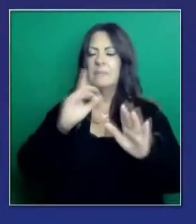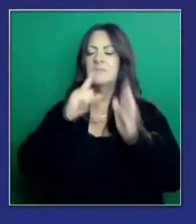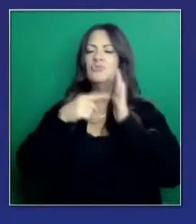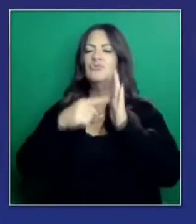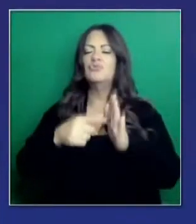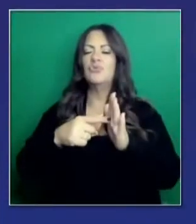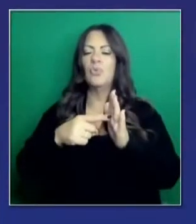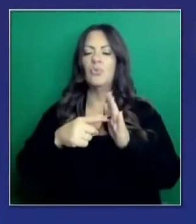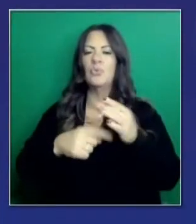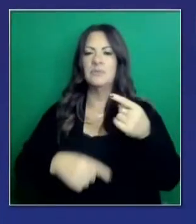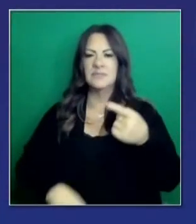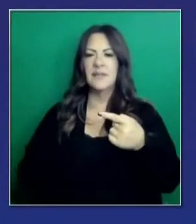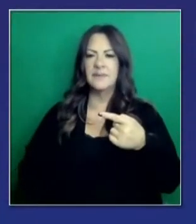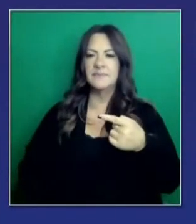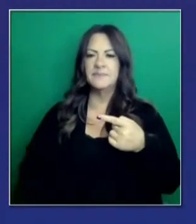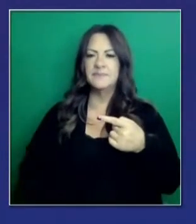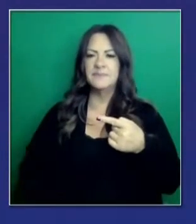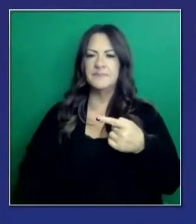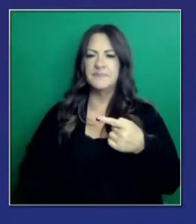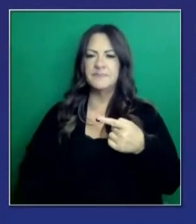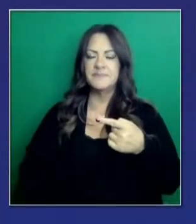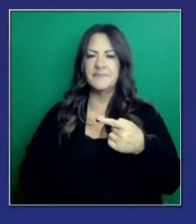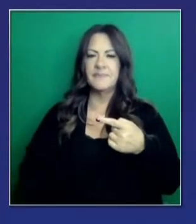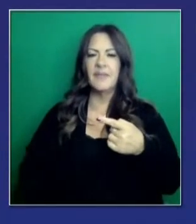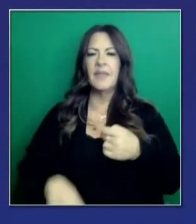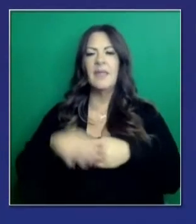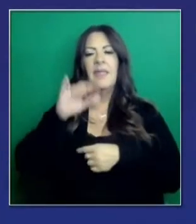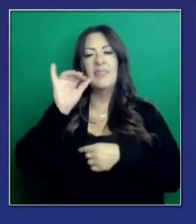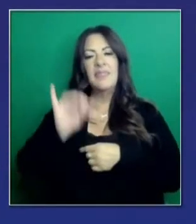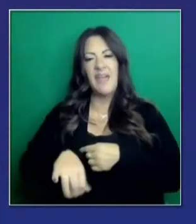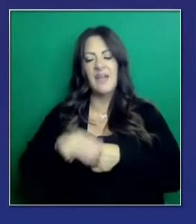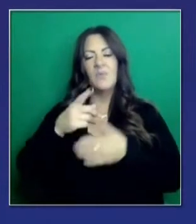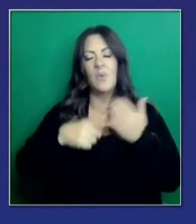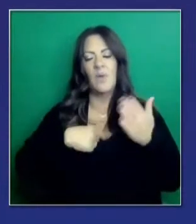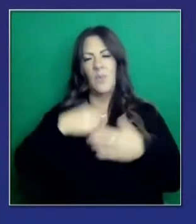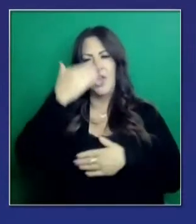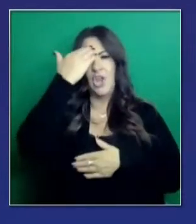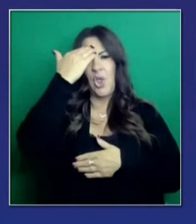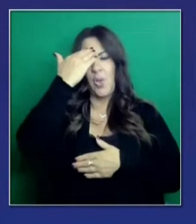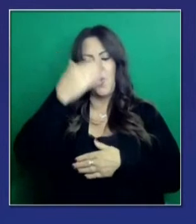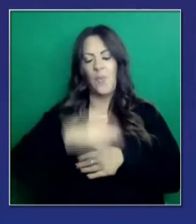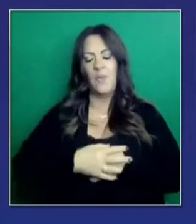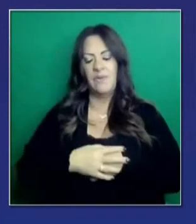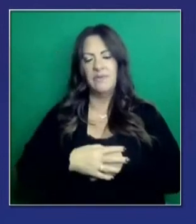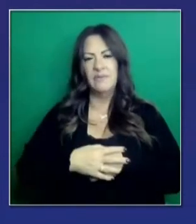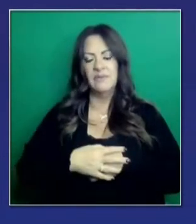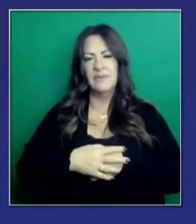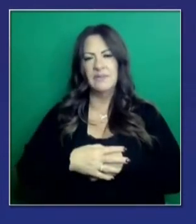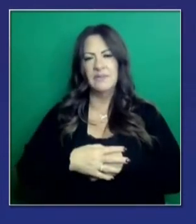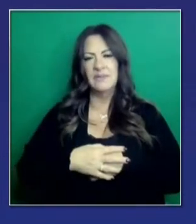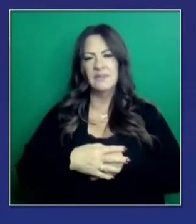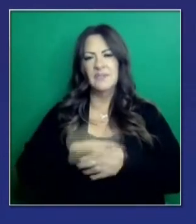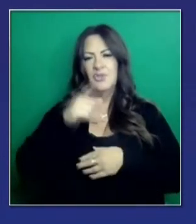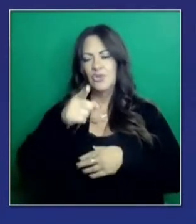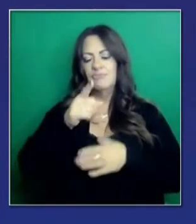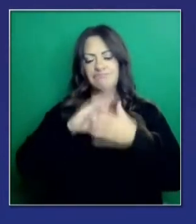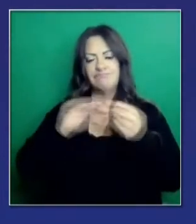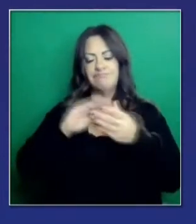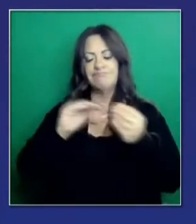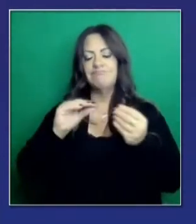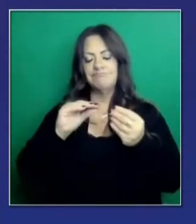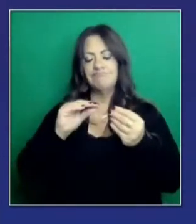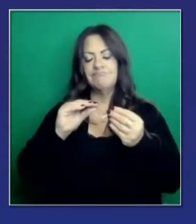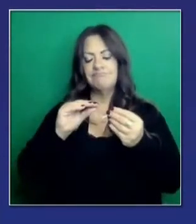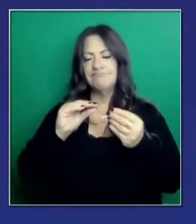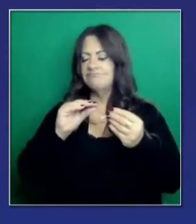part of your question, the issue of the variants. Here's what we know about variants in the state of California. You have highlighted, and we appreciate